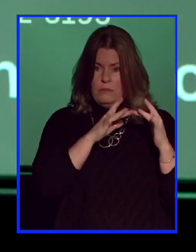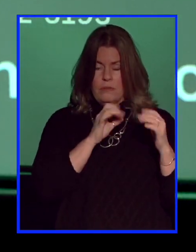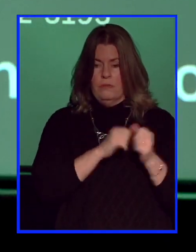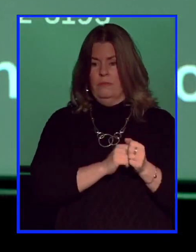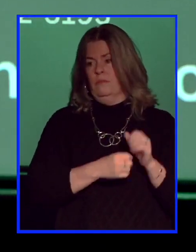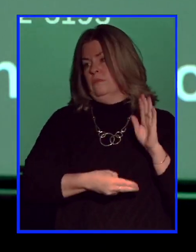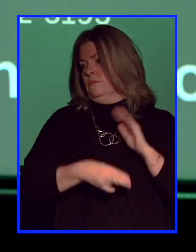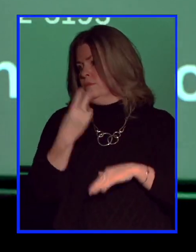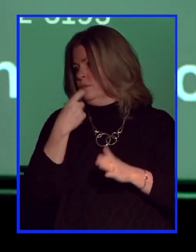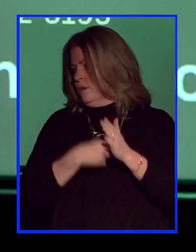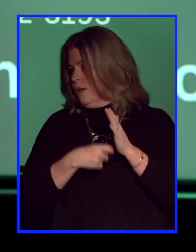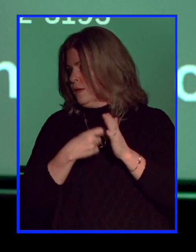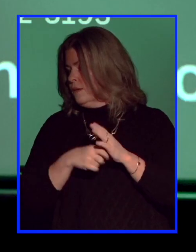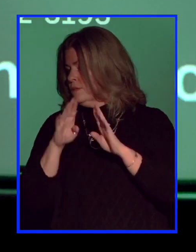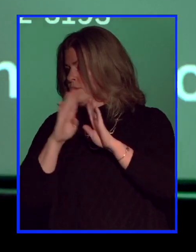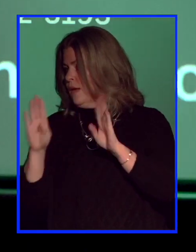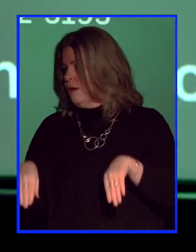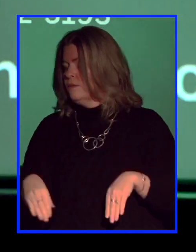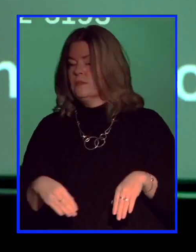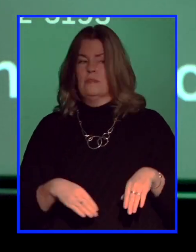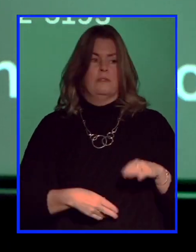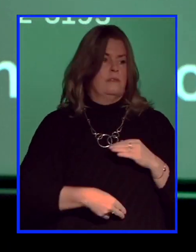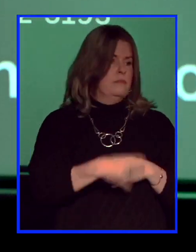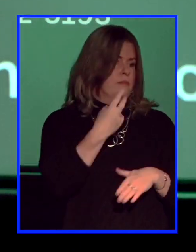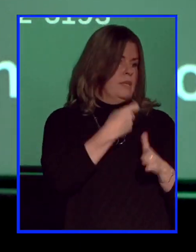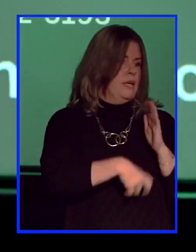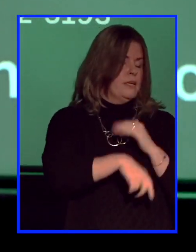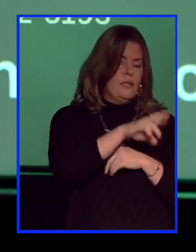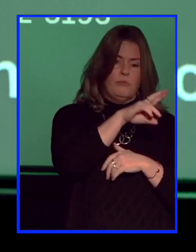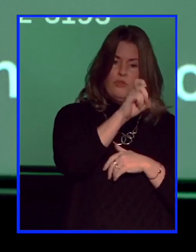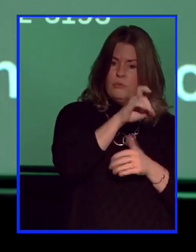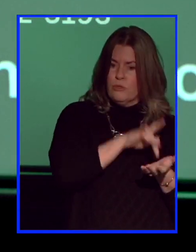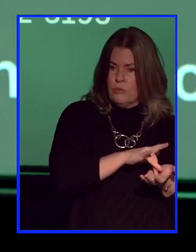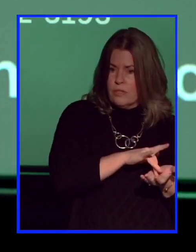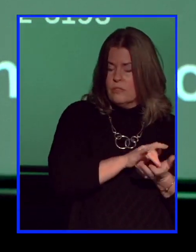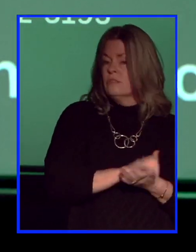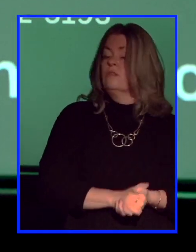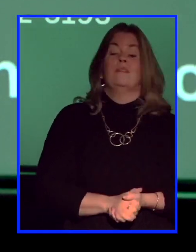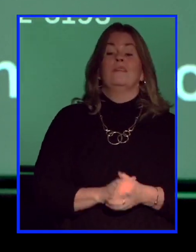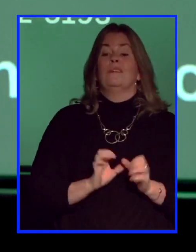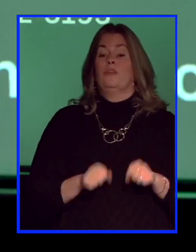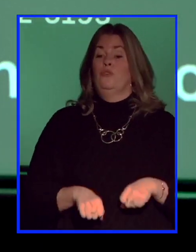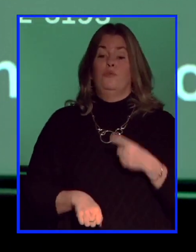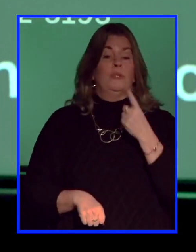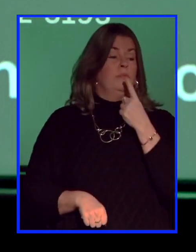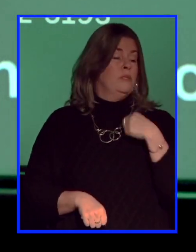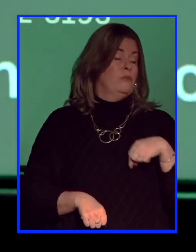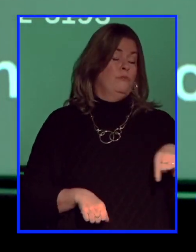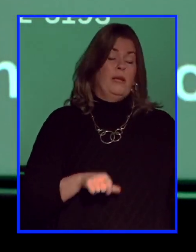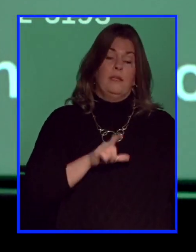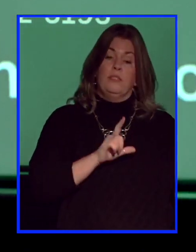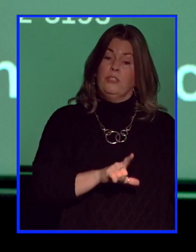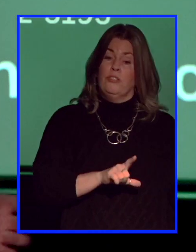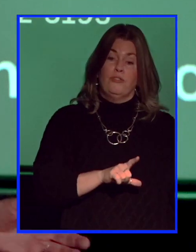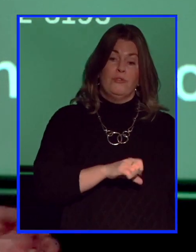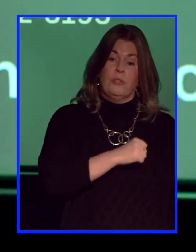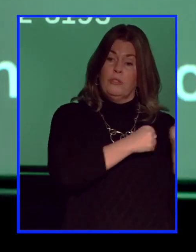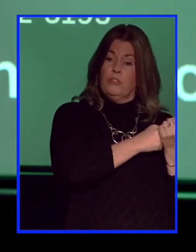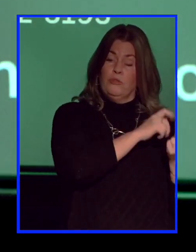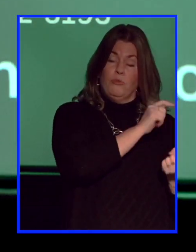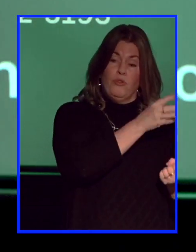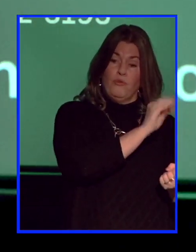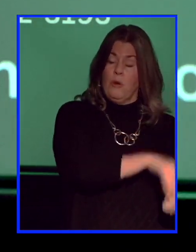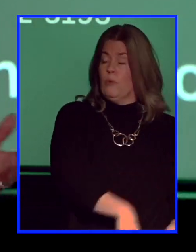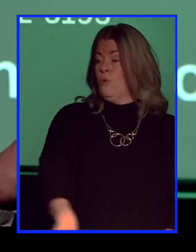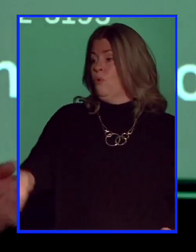of housing, high cost of prescription drugs. You can be in a red district that voted big for Trump, or you can be in a blue district